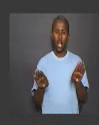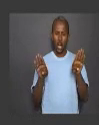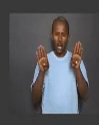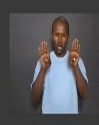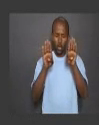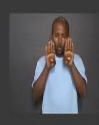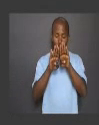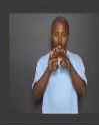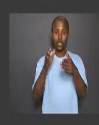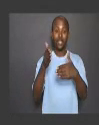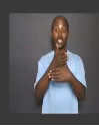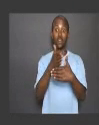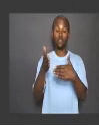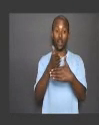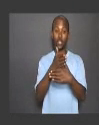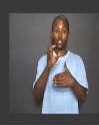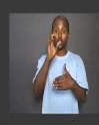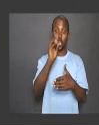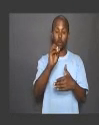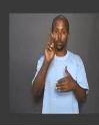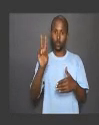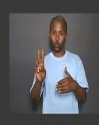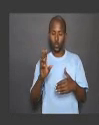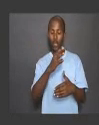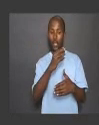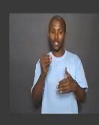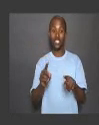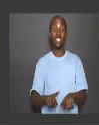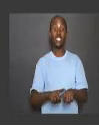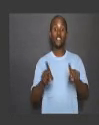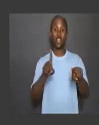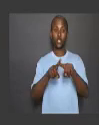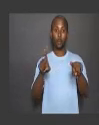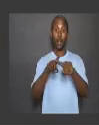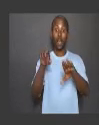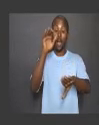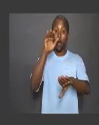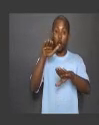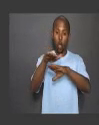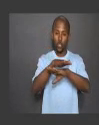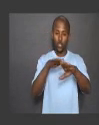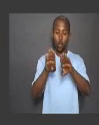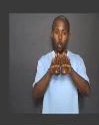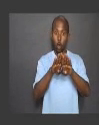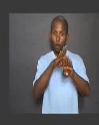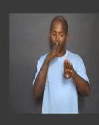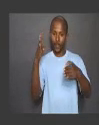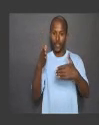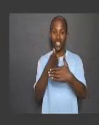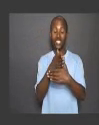interval 0, 2 and differentiable on the open